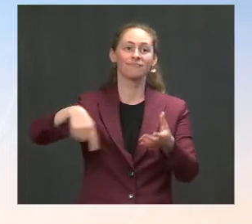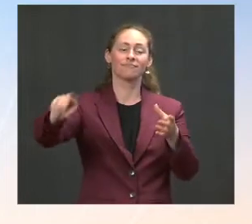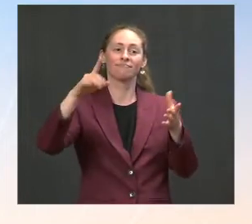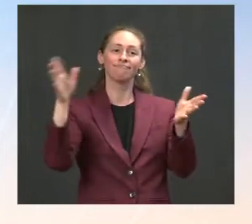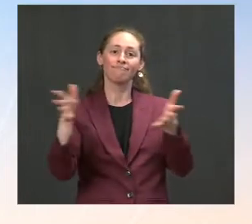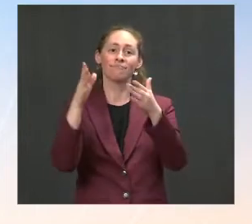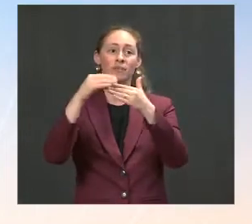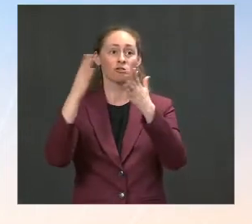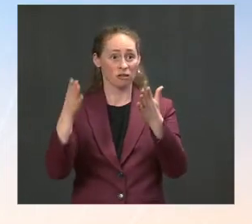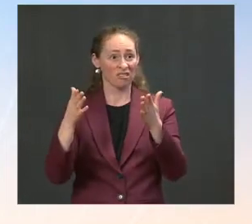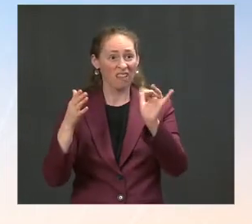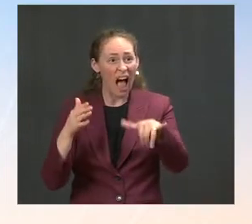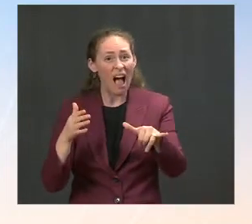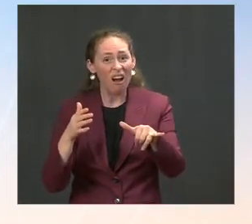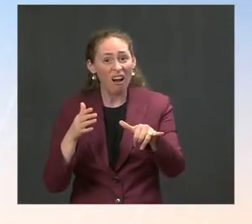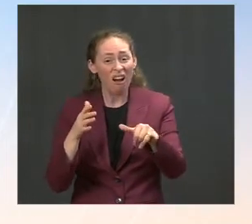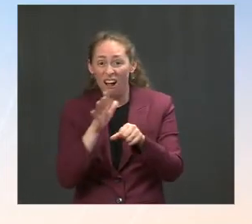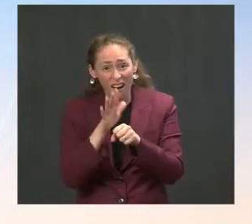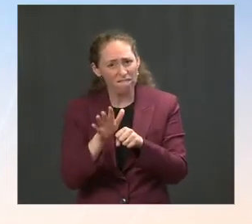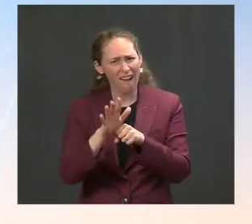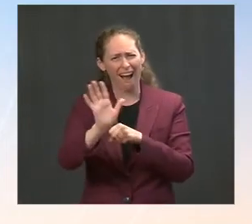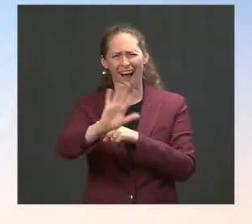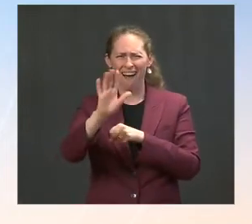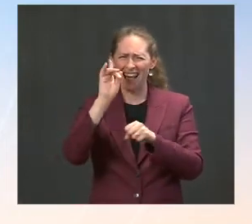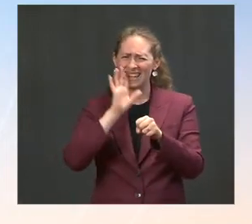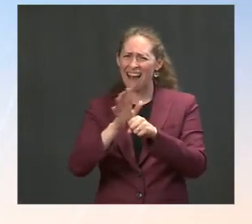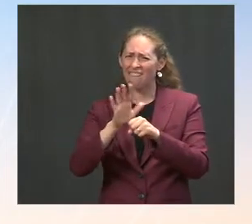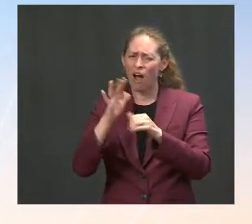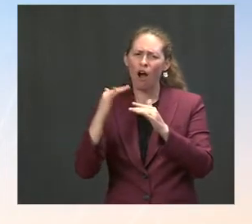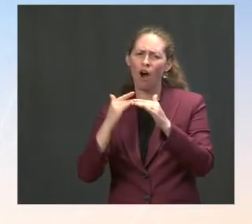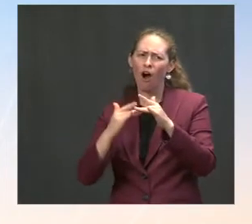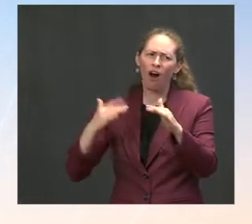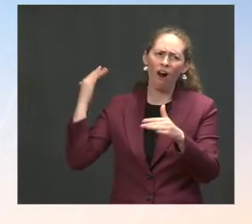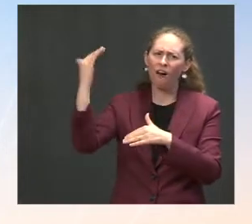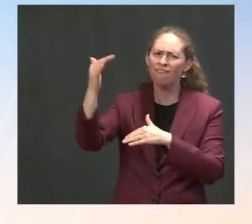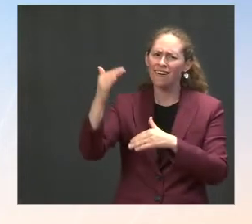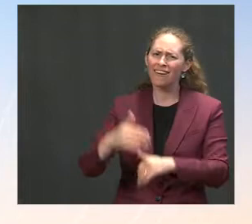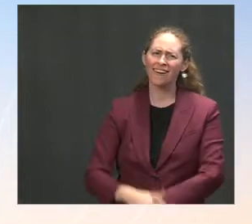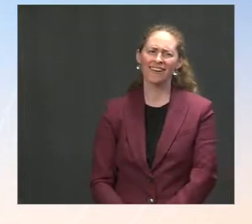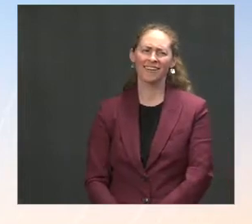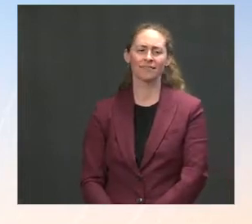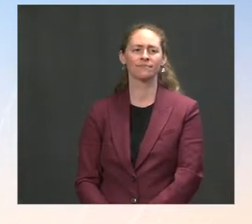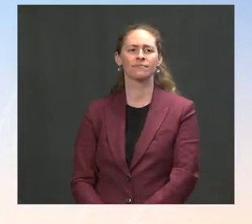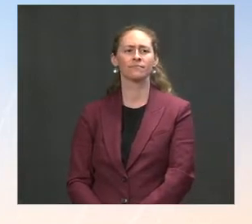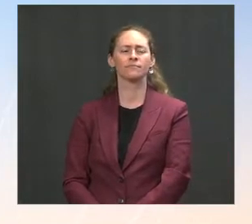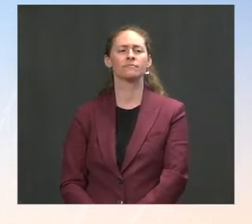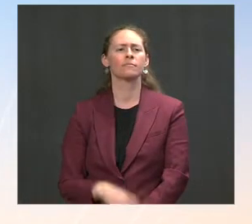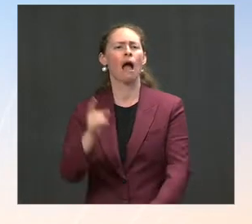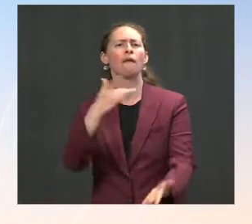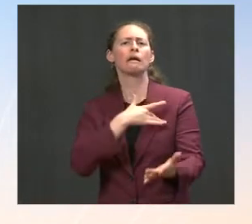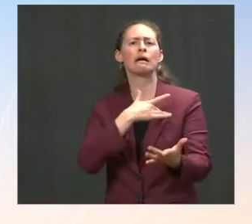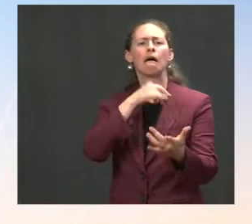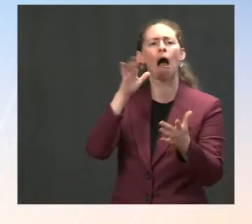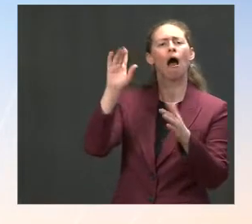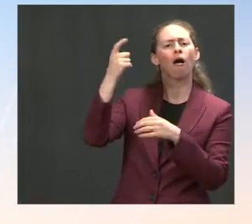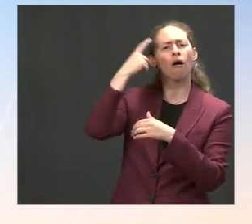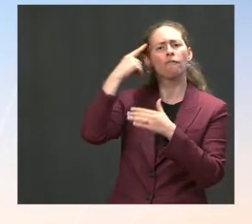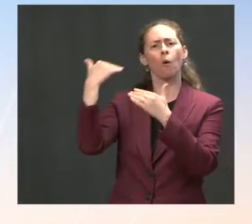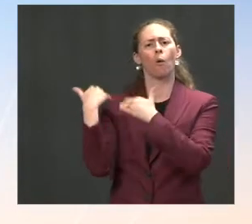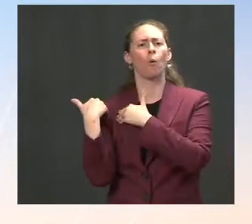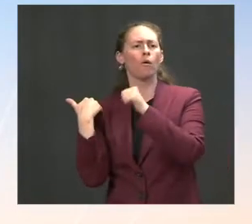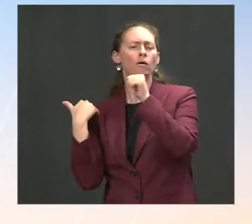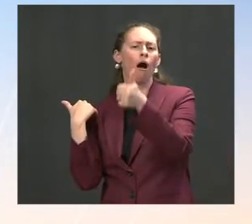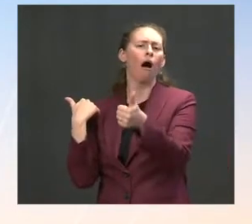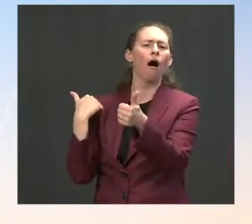vaccinated? I'd say that's a fair amount that he's done. But you've said several times that it's not the role of the government to essentially, talk to